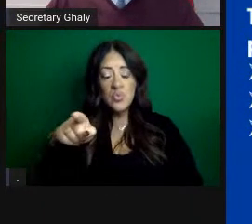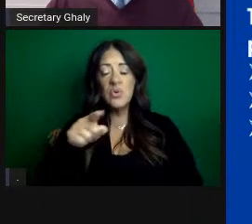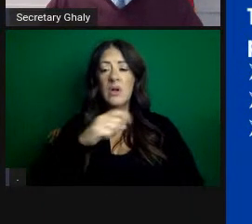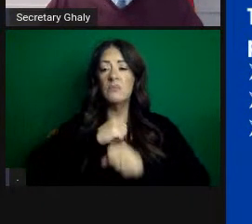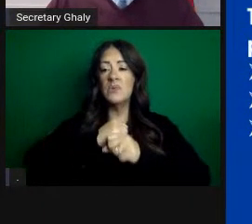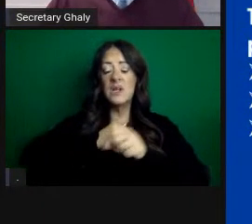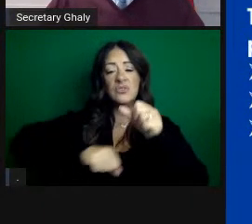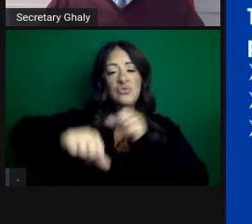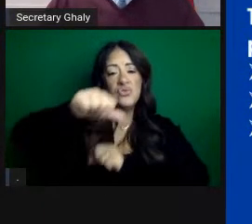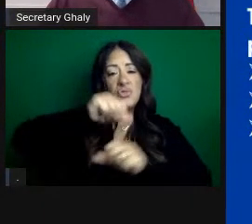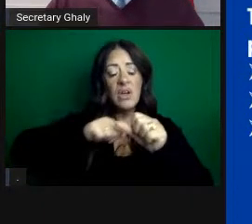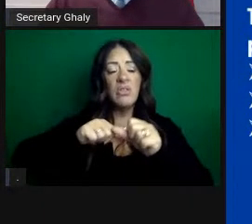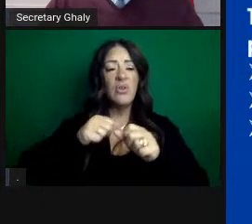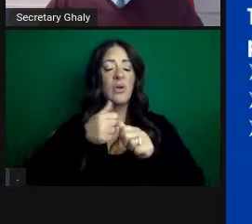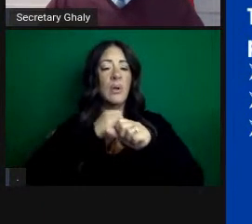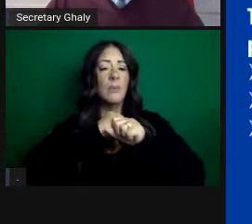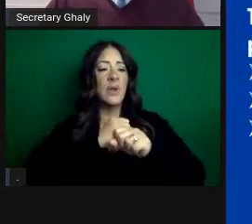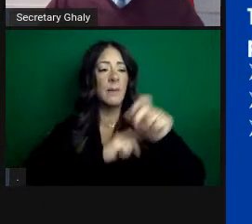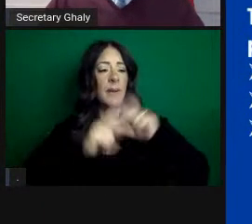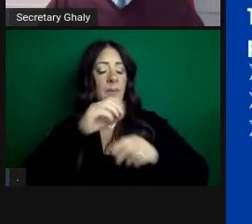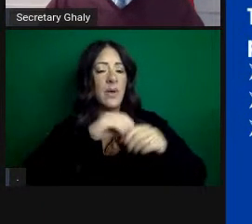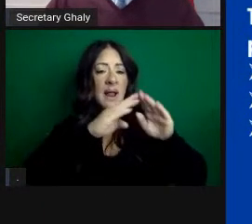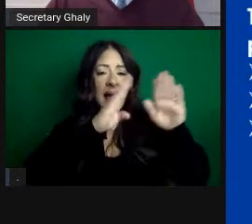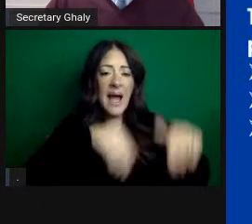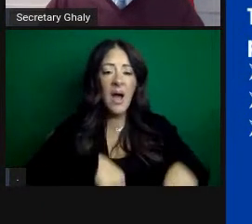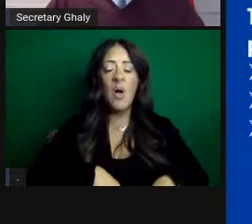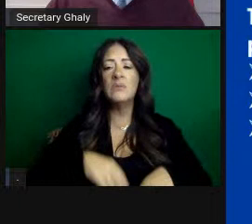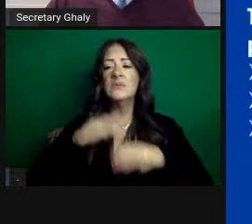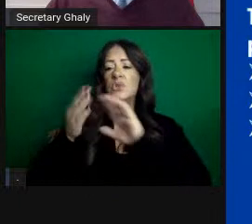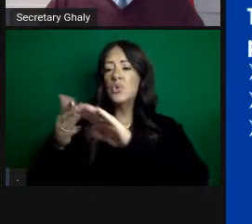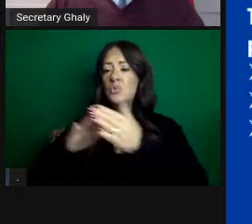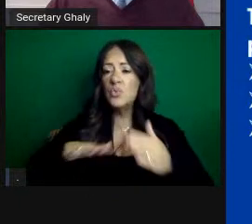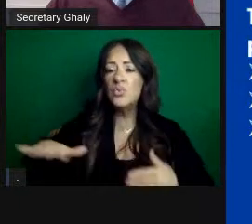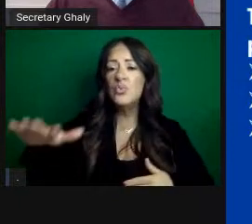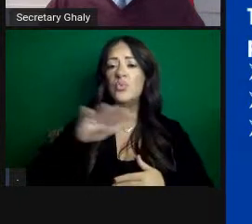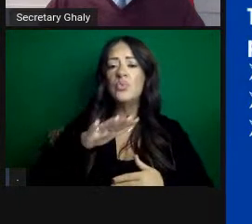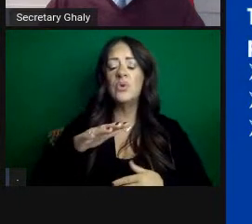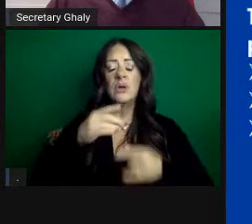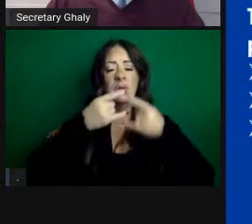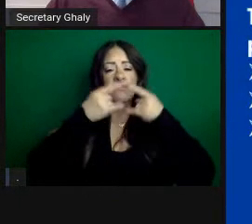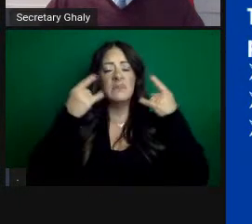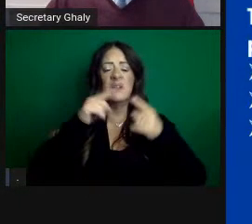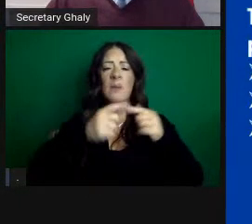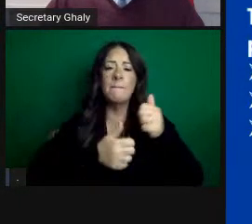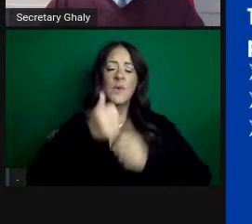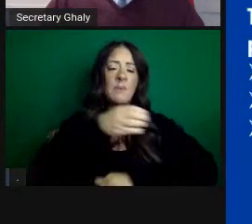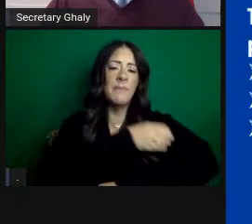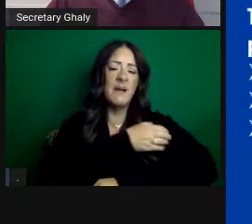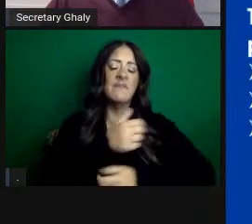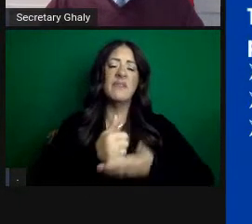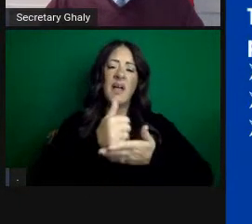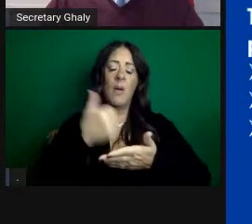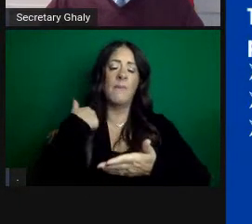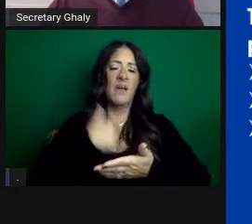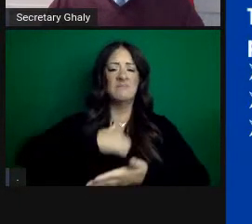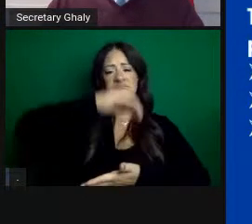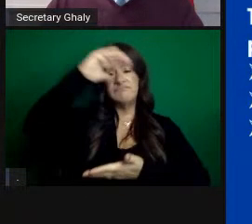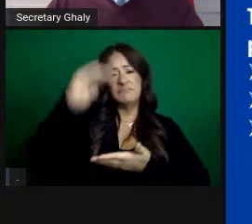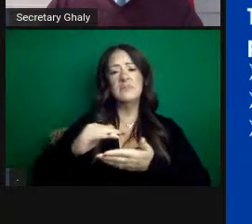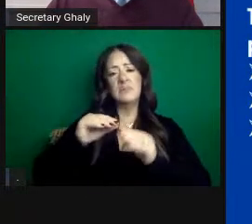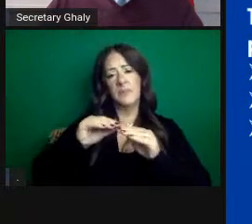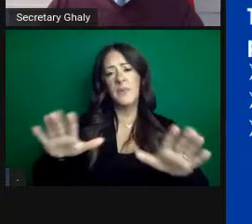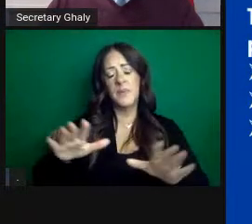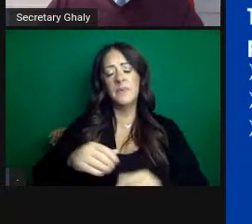from COVID transmission. We know that one of the most powerful tools we have to reduce COVID transmission, they protect both ourselves